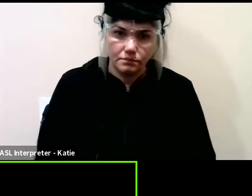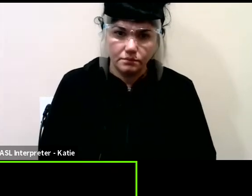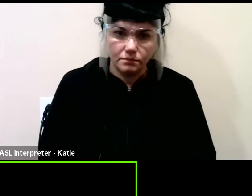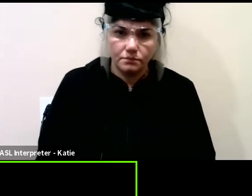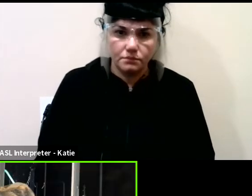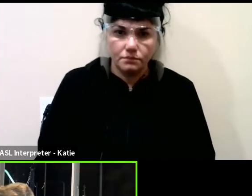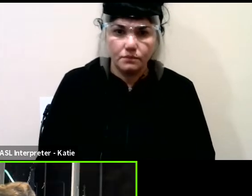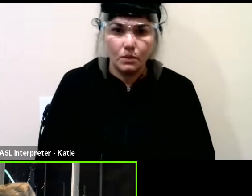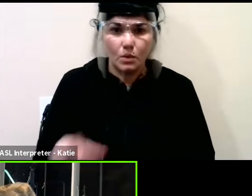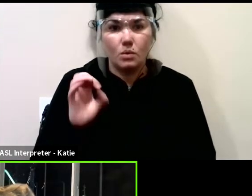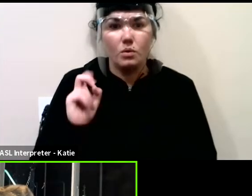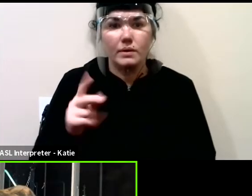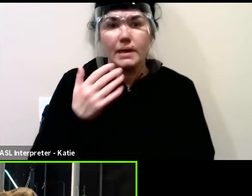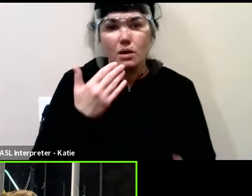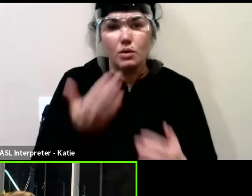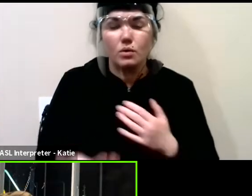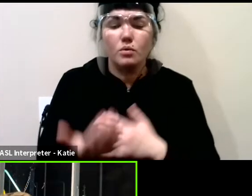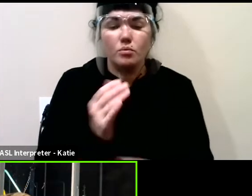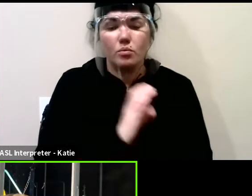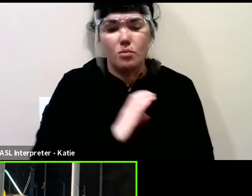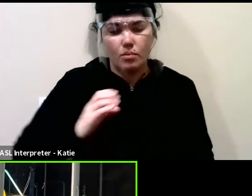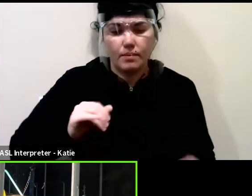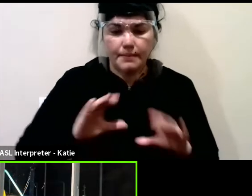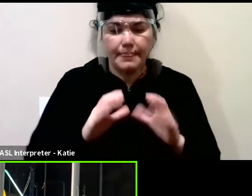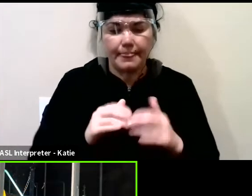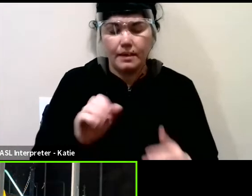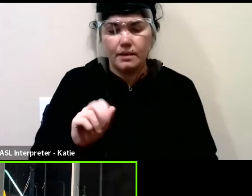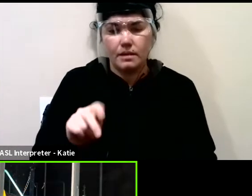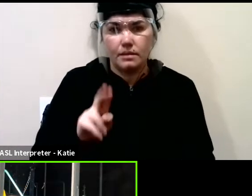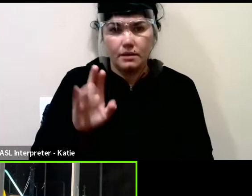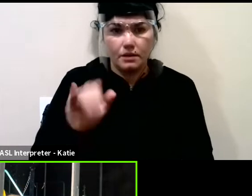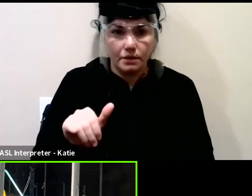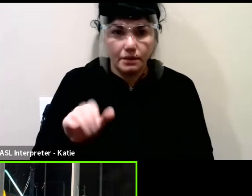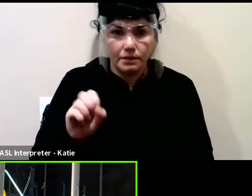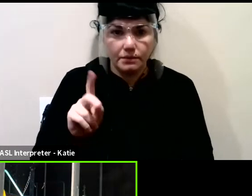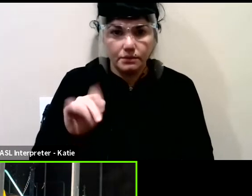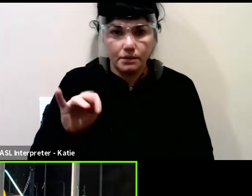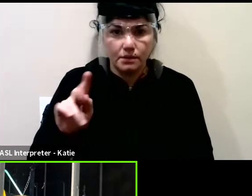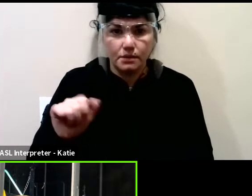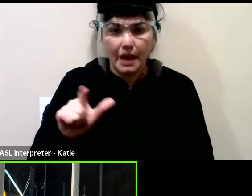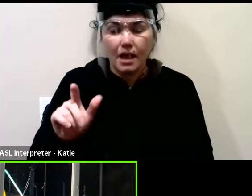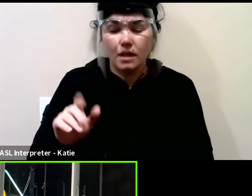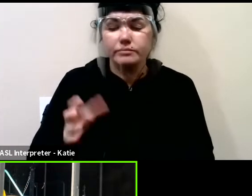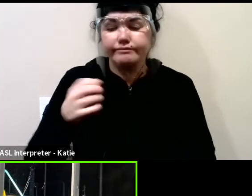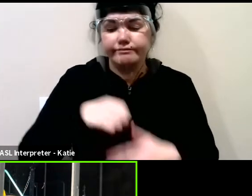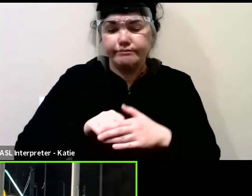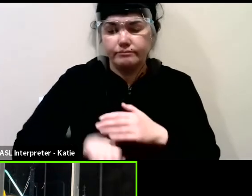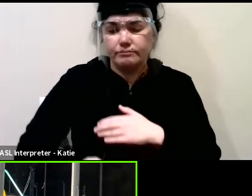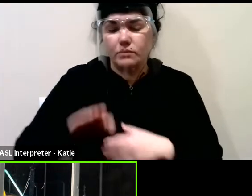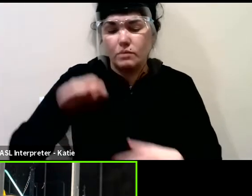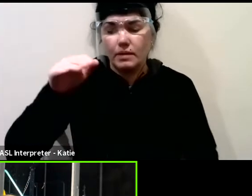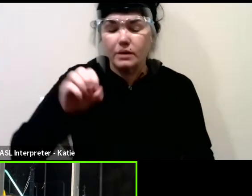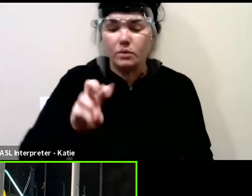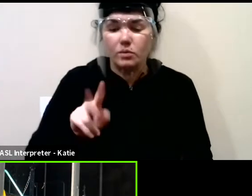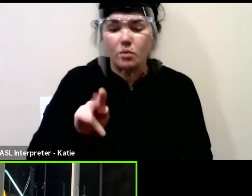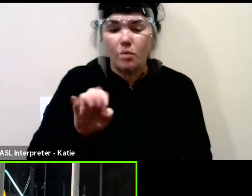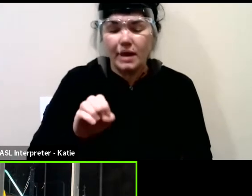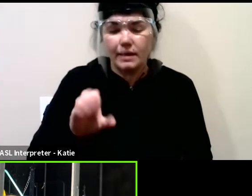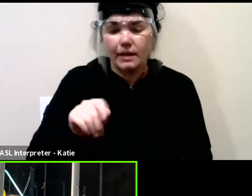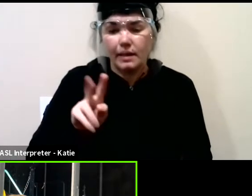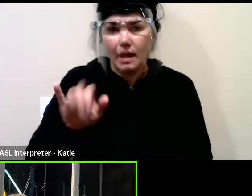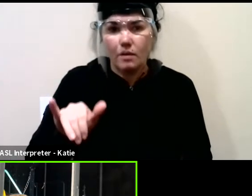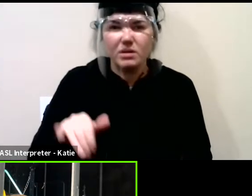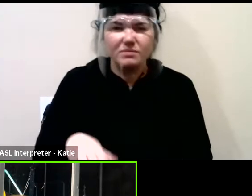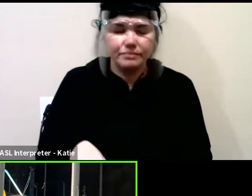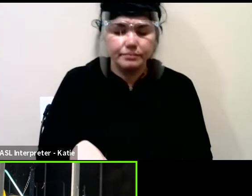okay good morning commission uh anthony scanell lifelong wayne county resident i just want to touch on